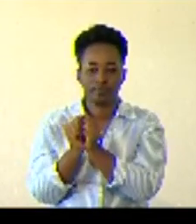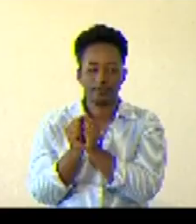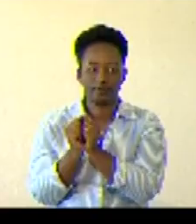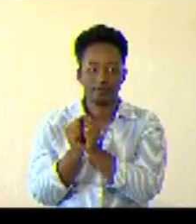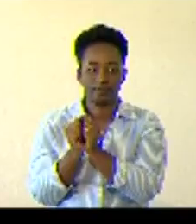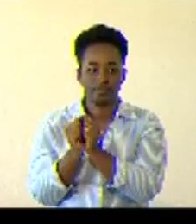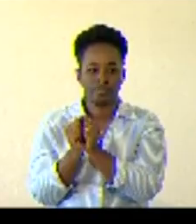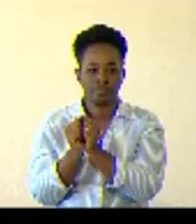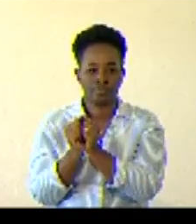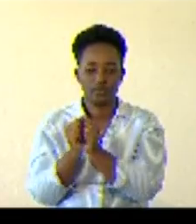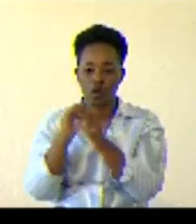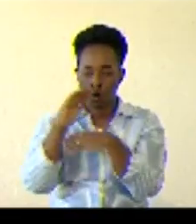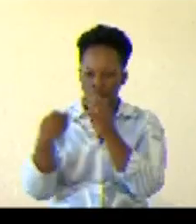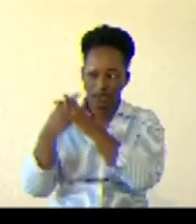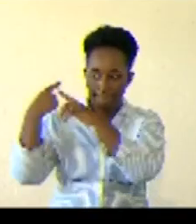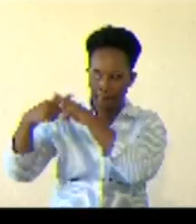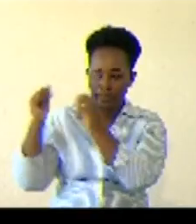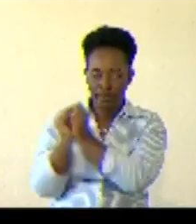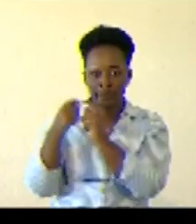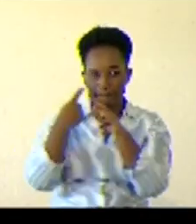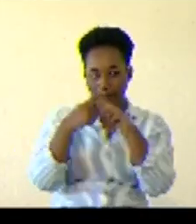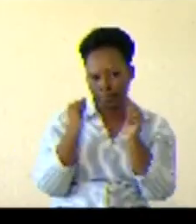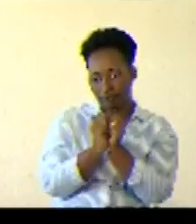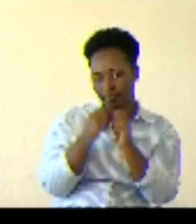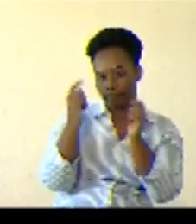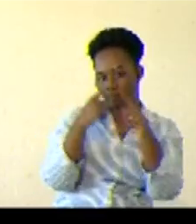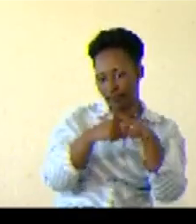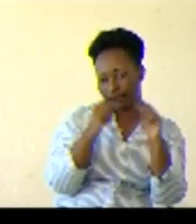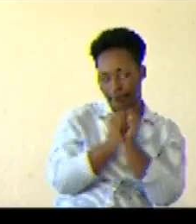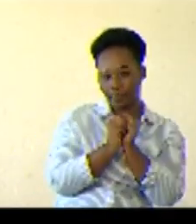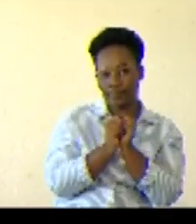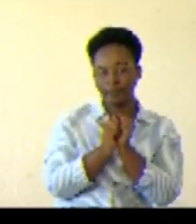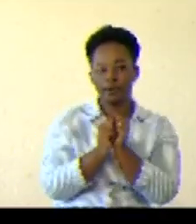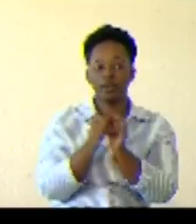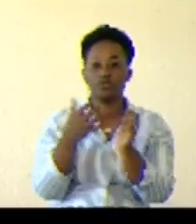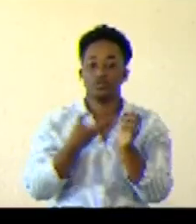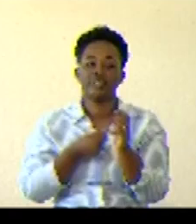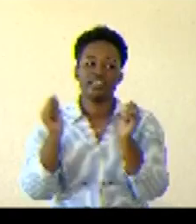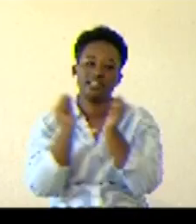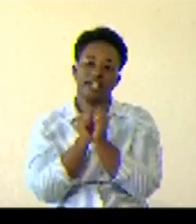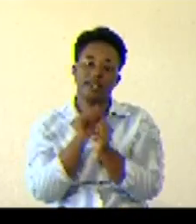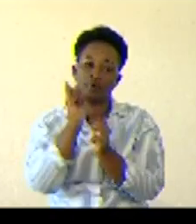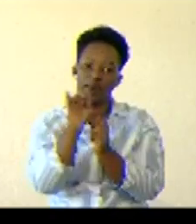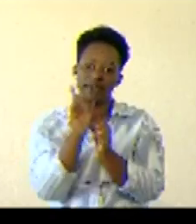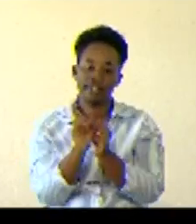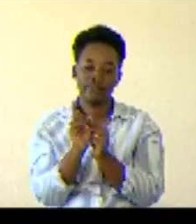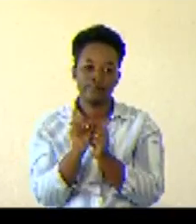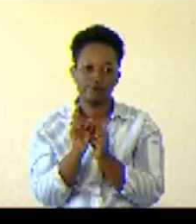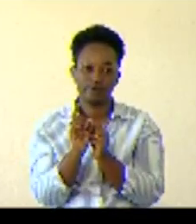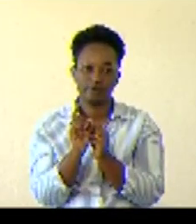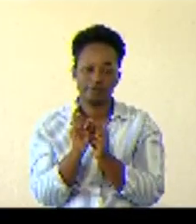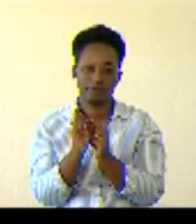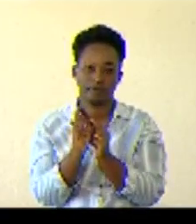this. Then here you must also multiply 10. You must also multiply 10. So we shall have 10YD,